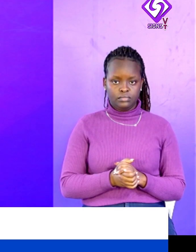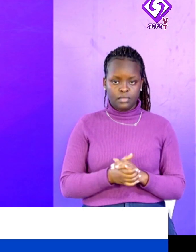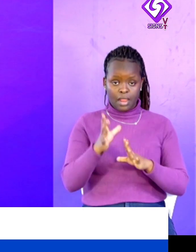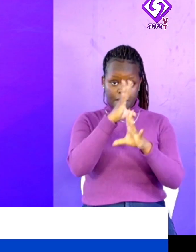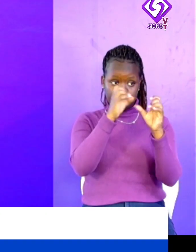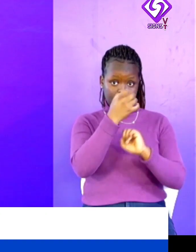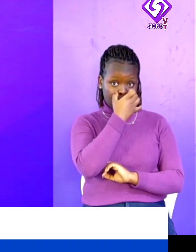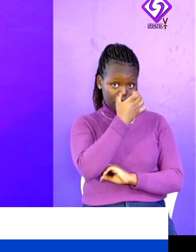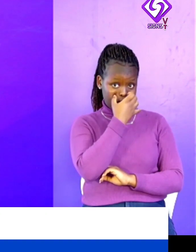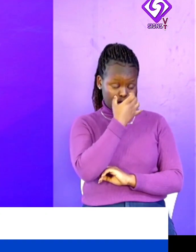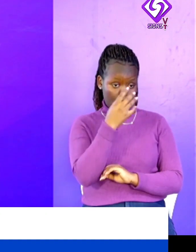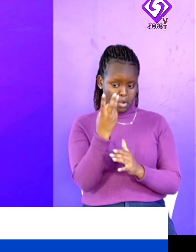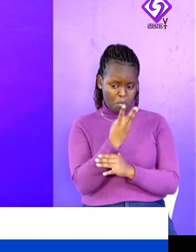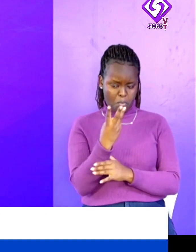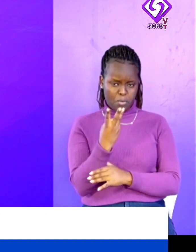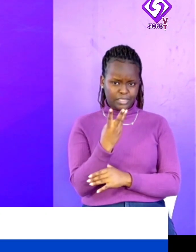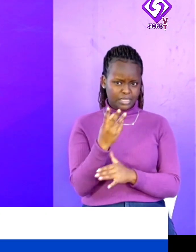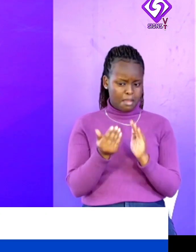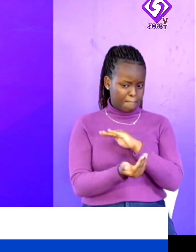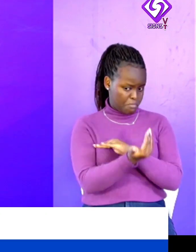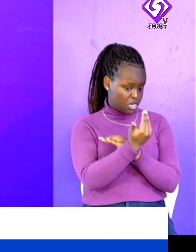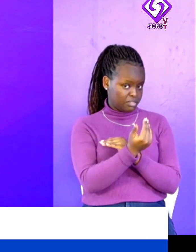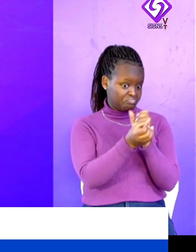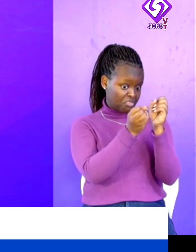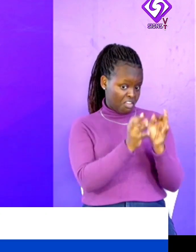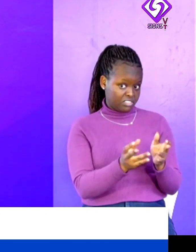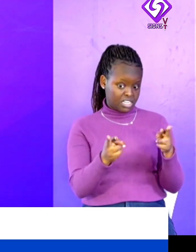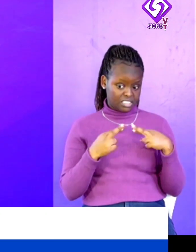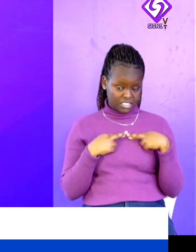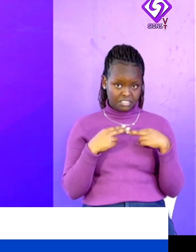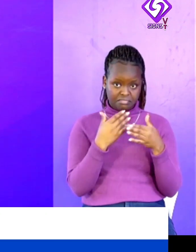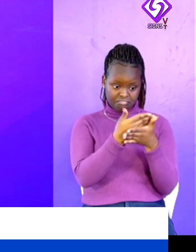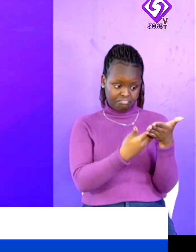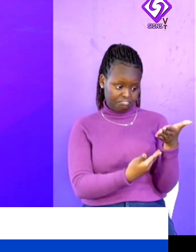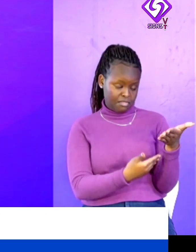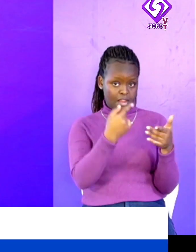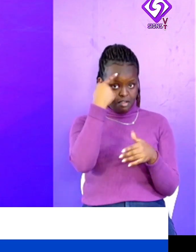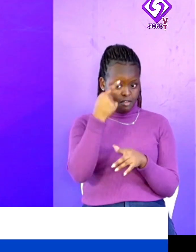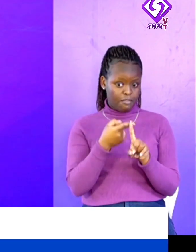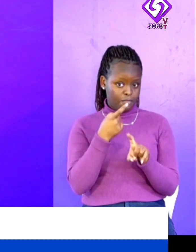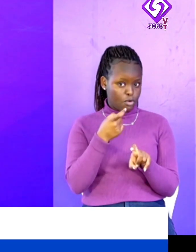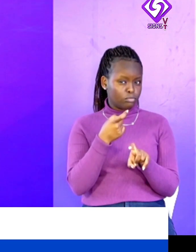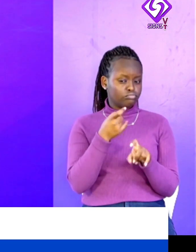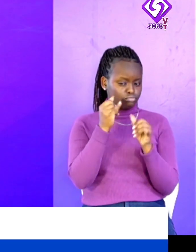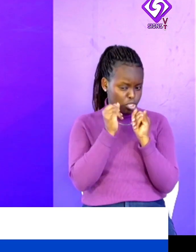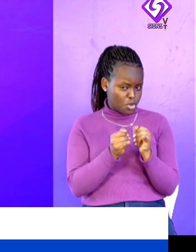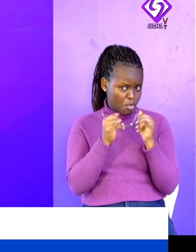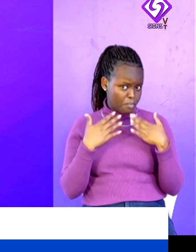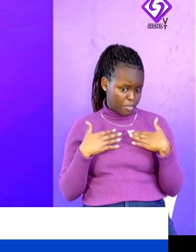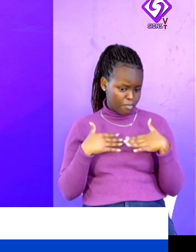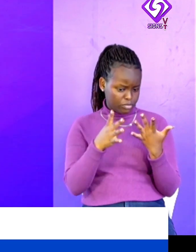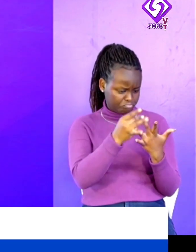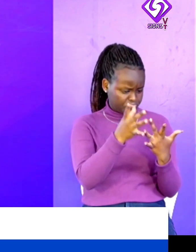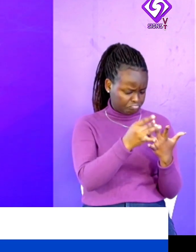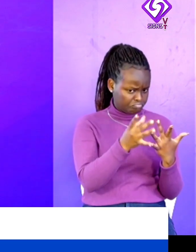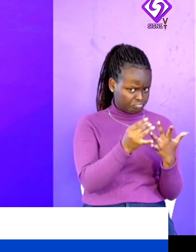President William Ruto on Wednesday morning officially received the credentials from new ambassadors and high commissioners appointed to